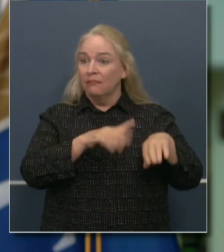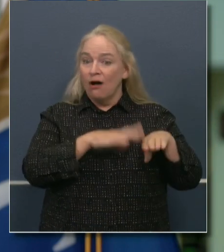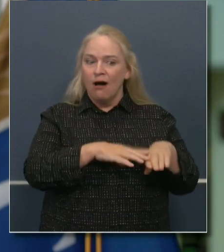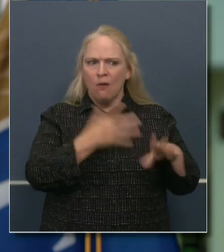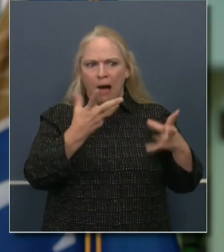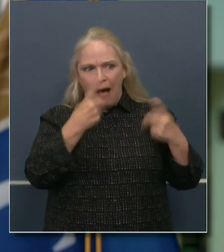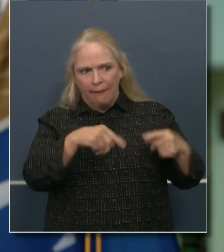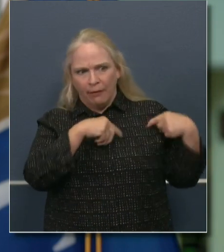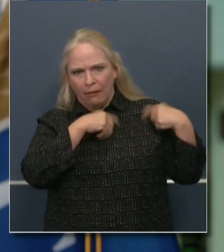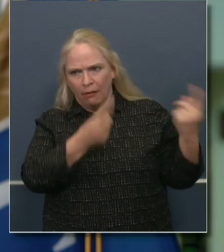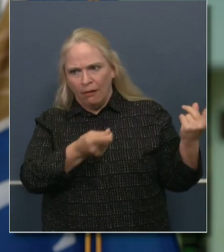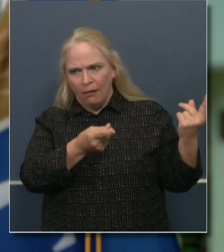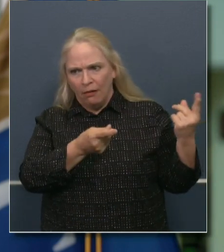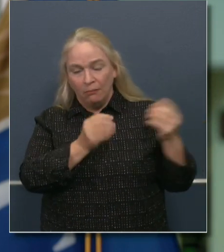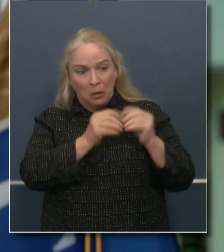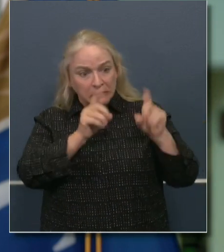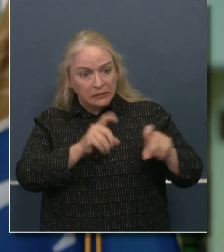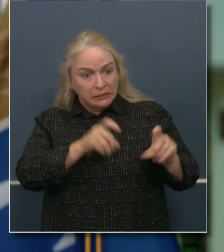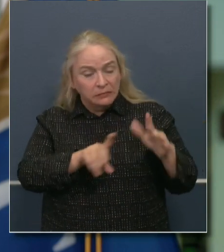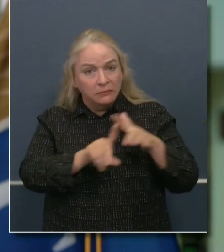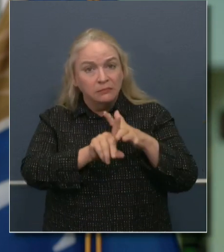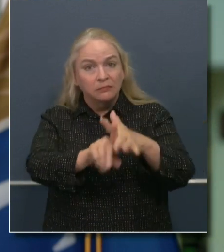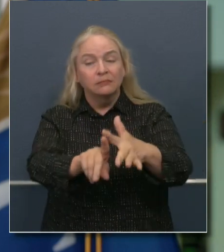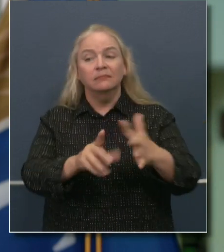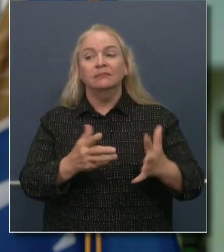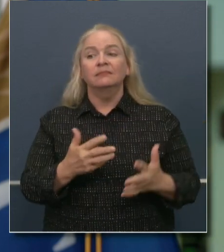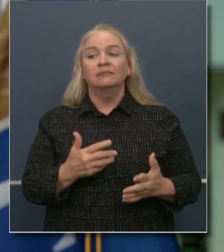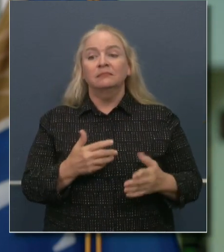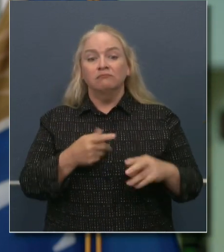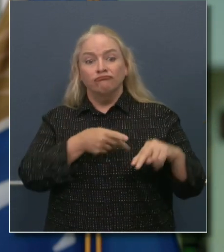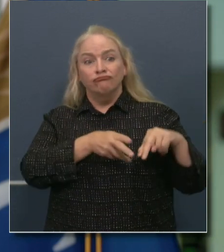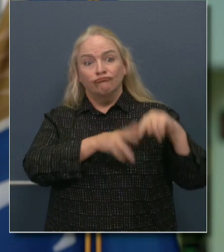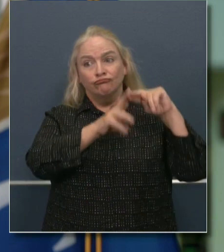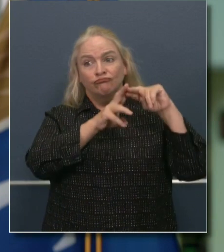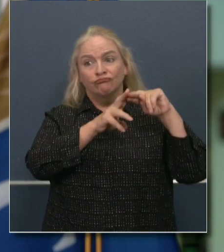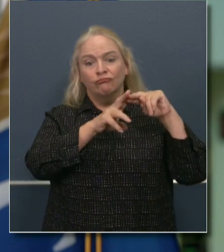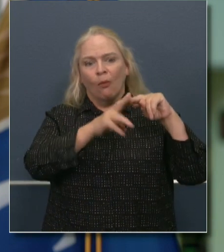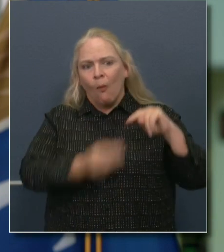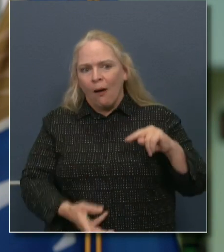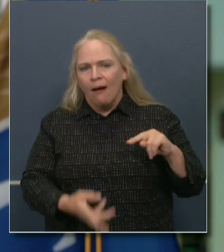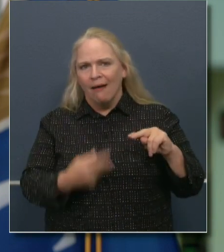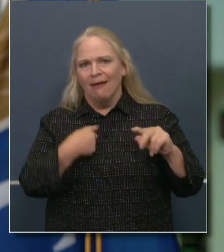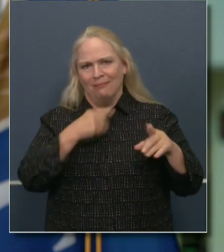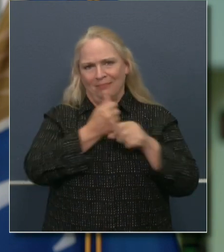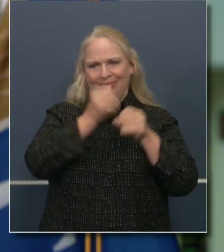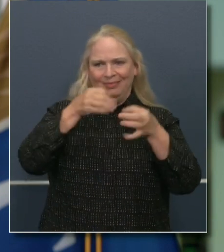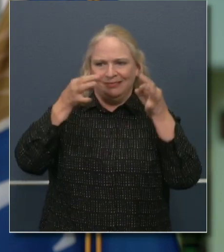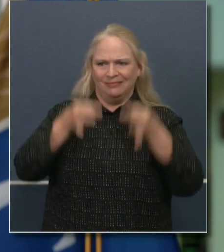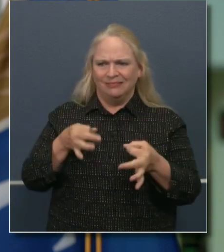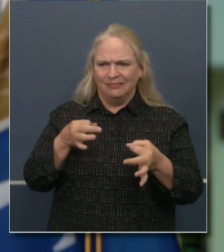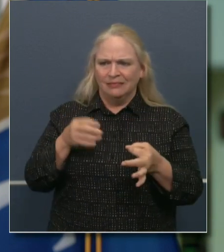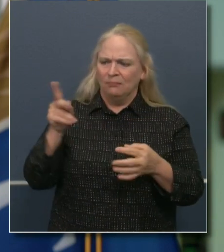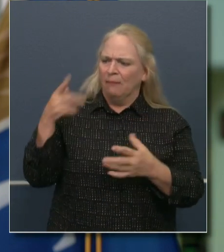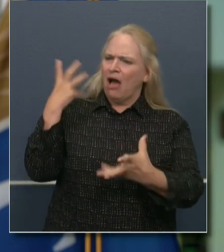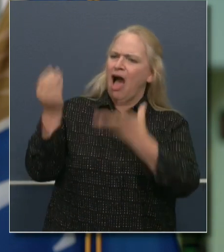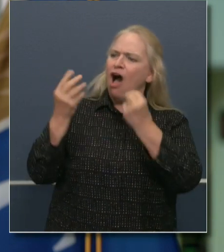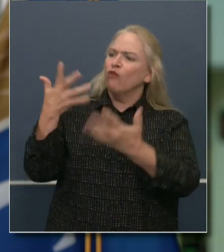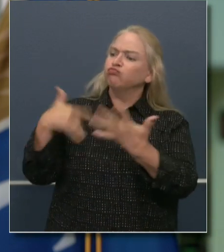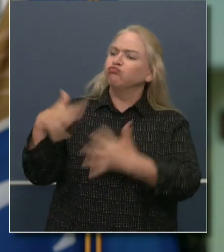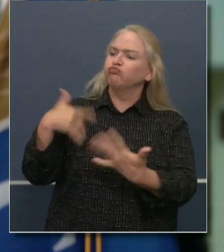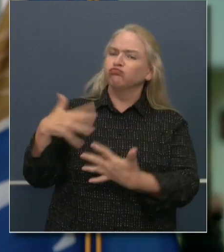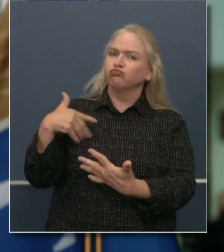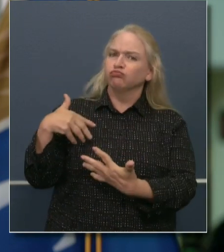as the experience of reopening in different parts of the state and people beginning to mix in different parts of the state begin to